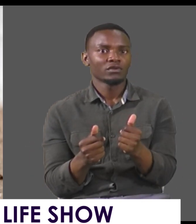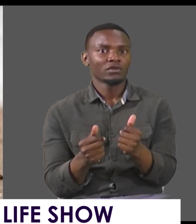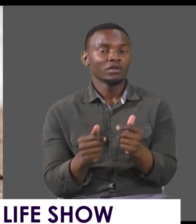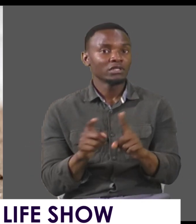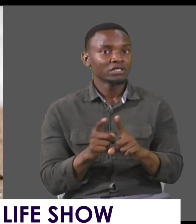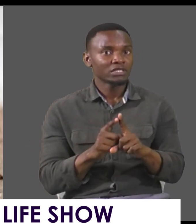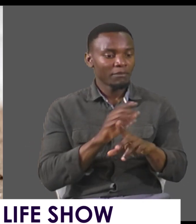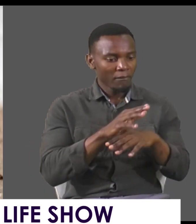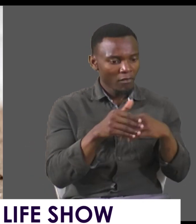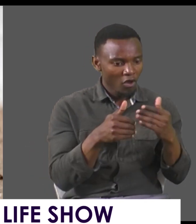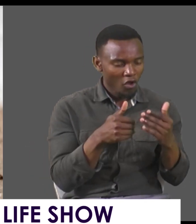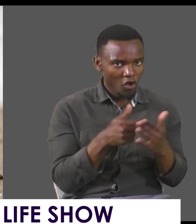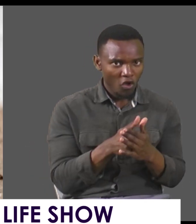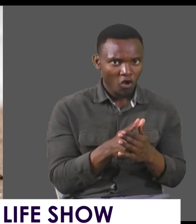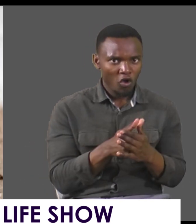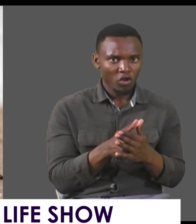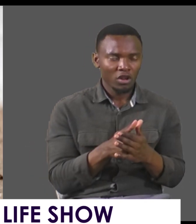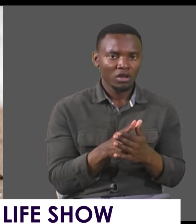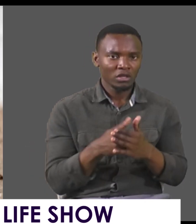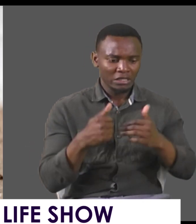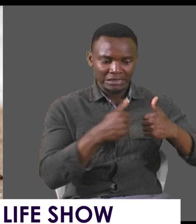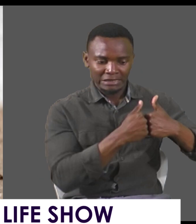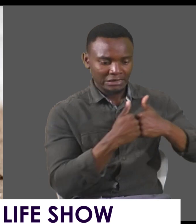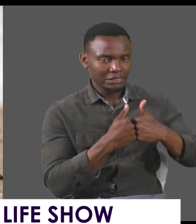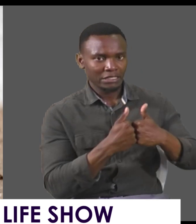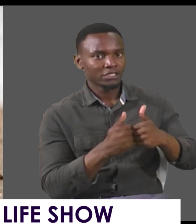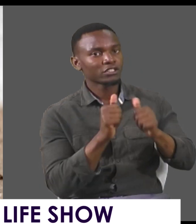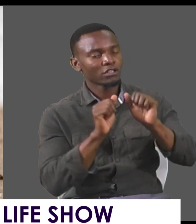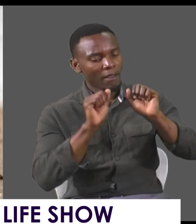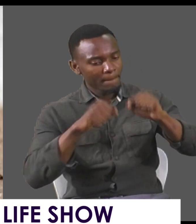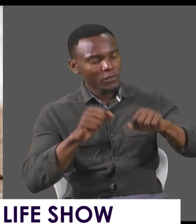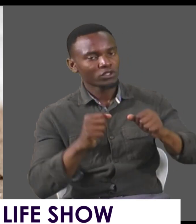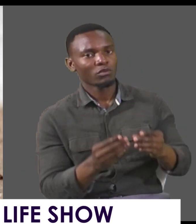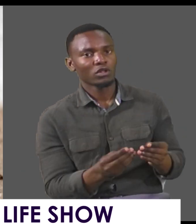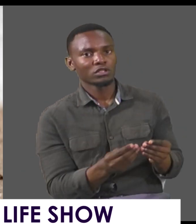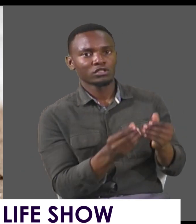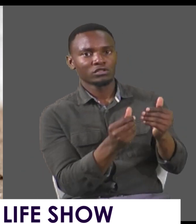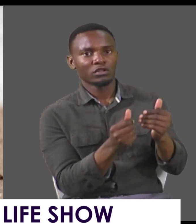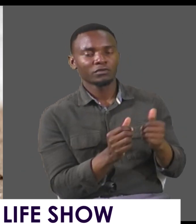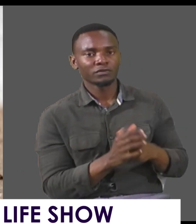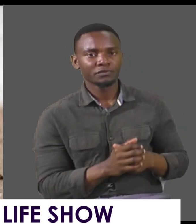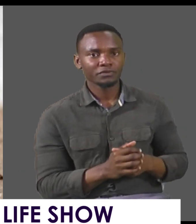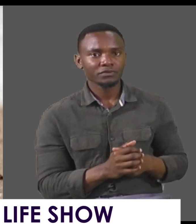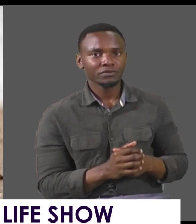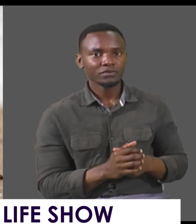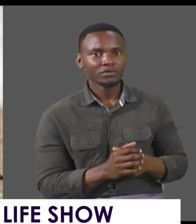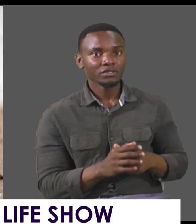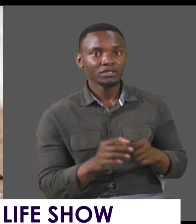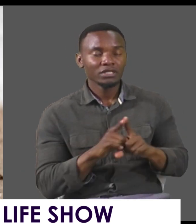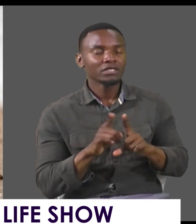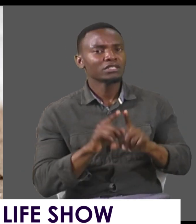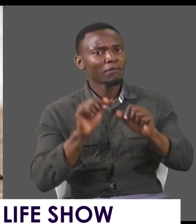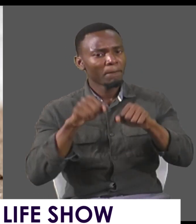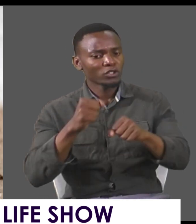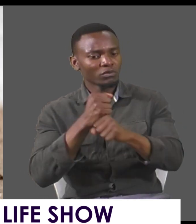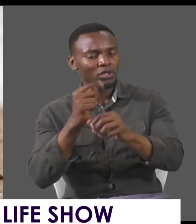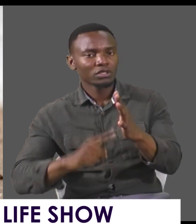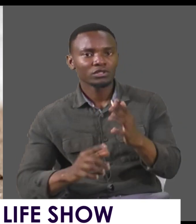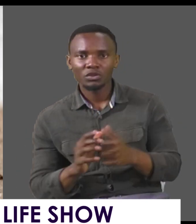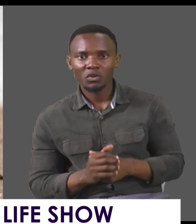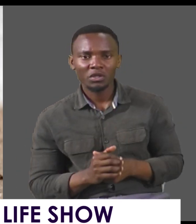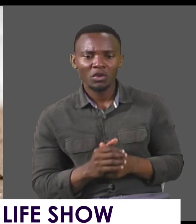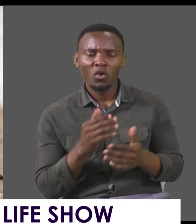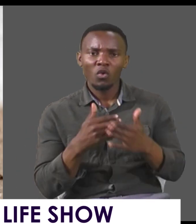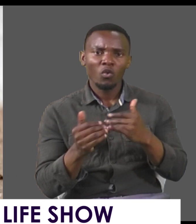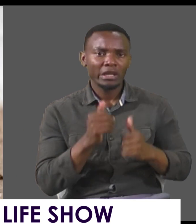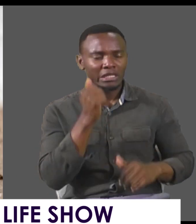Every mountain can move. Yes, you can come out of sorrow, however deep the